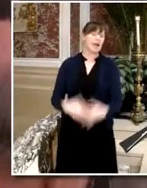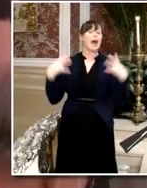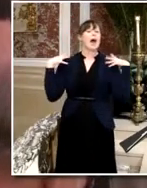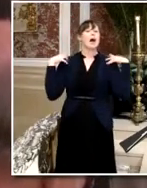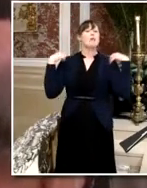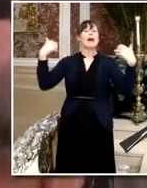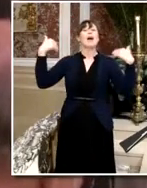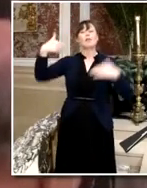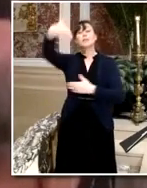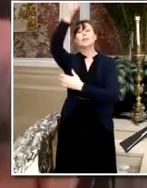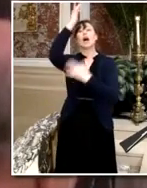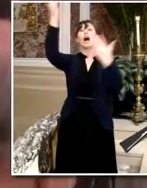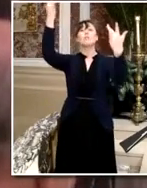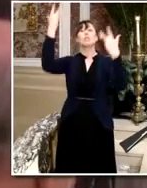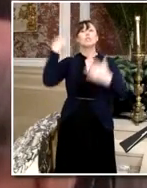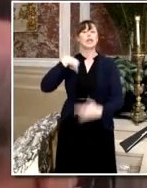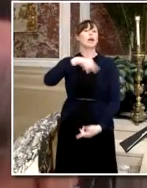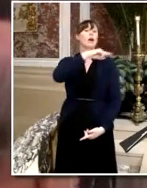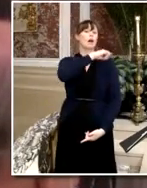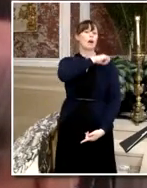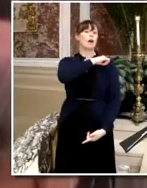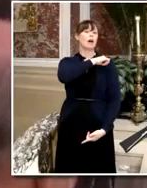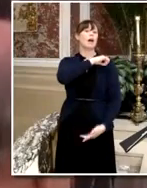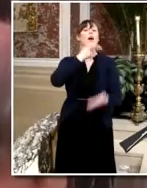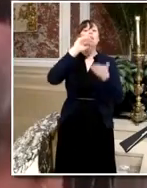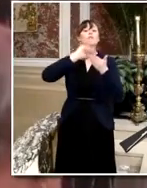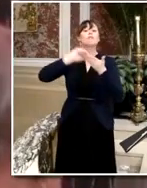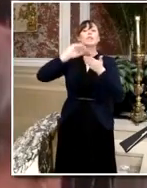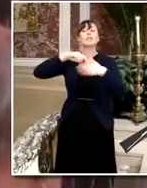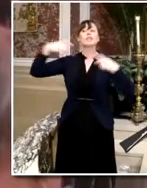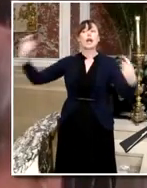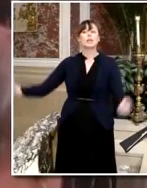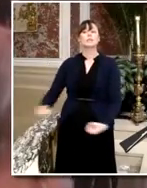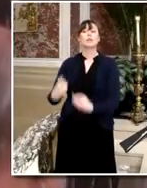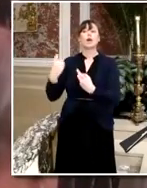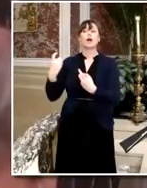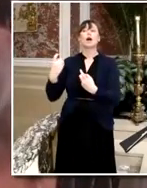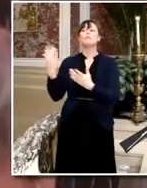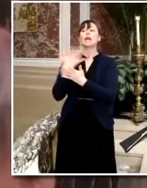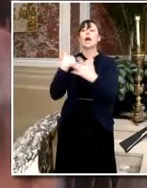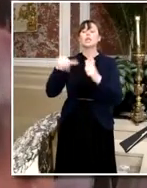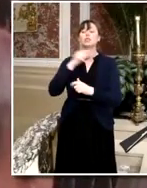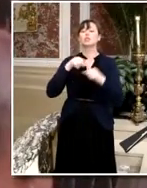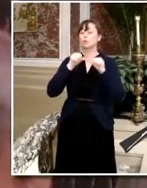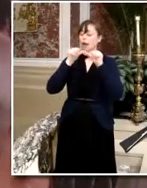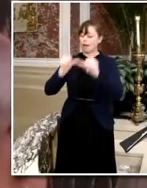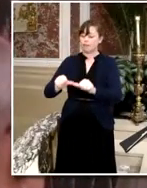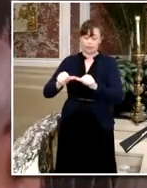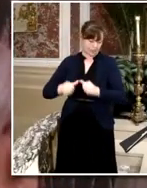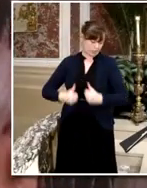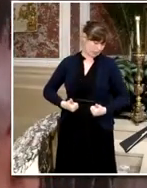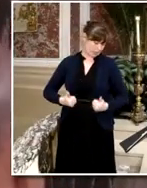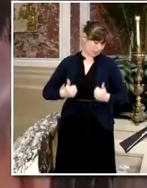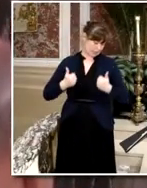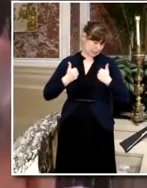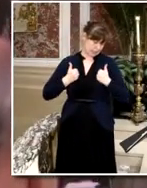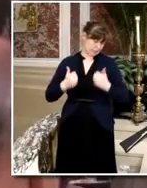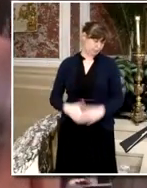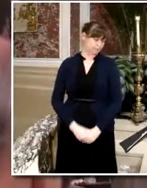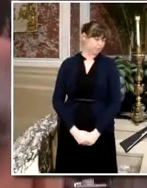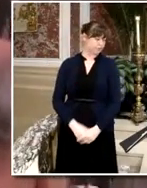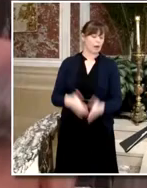Almighty God have mercy on us, forgive us our sins, and bring us to life